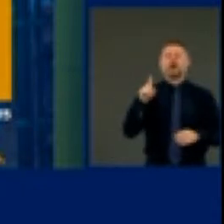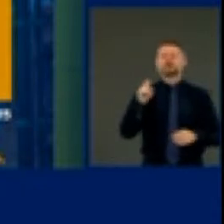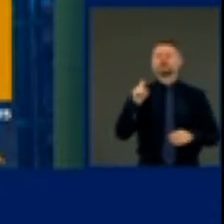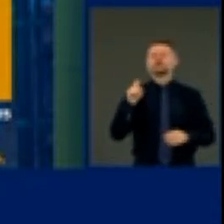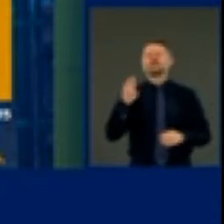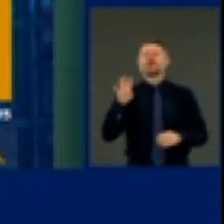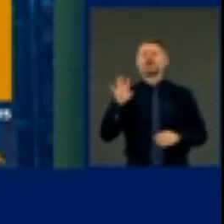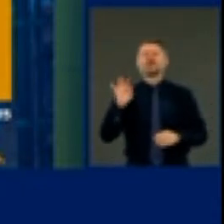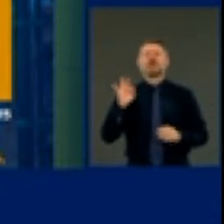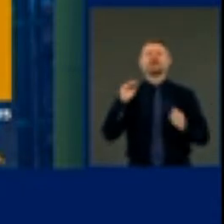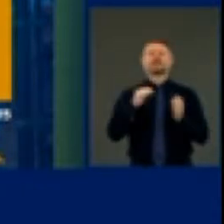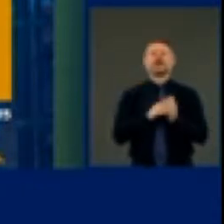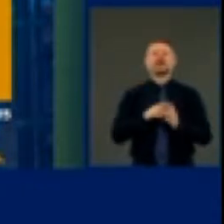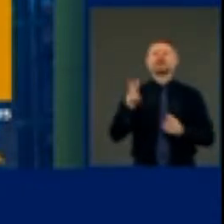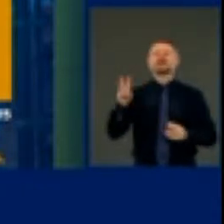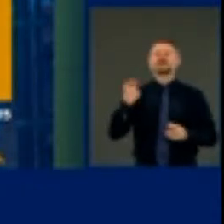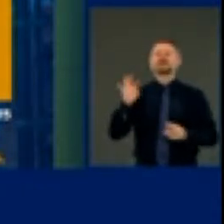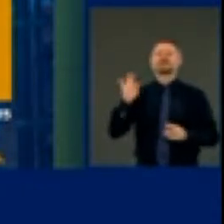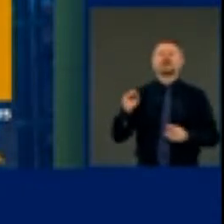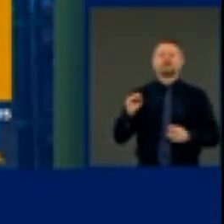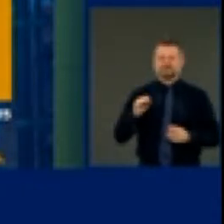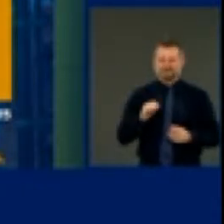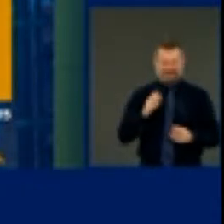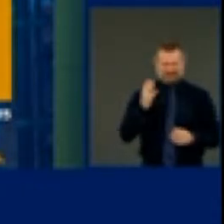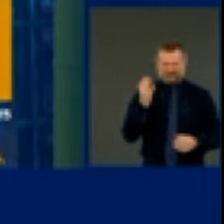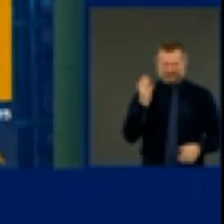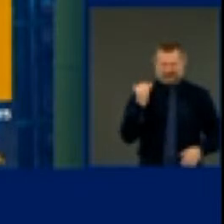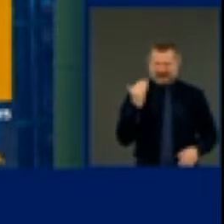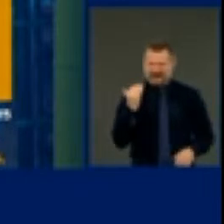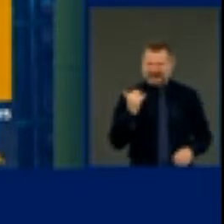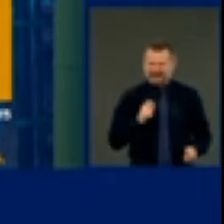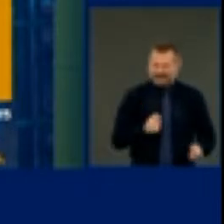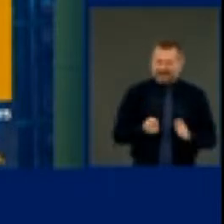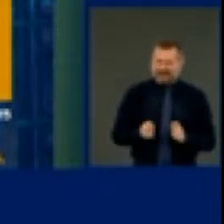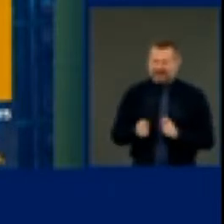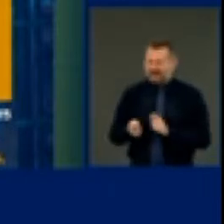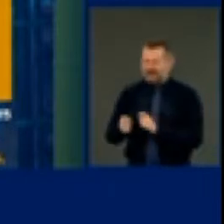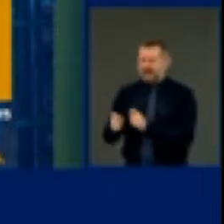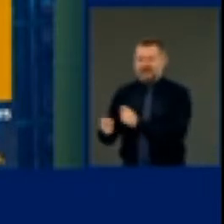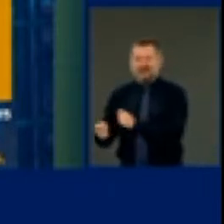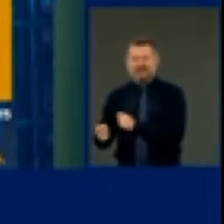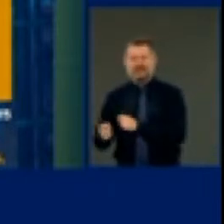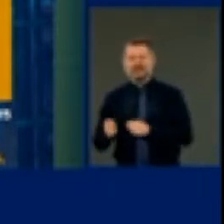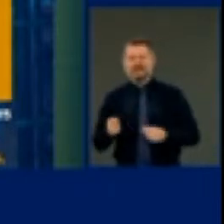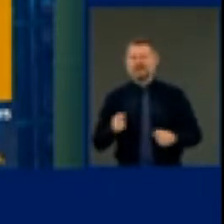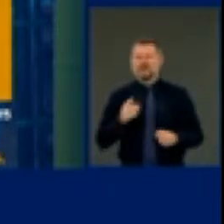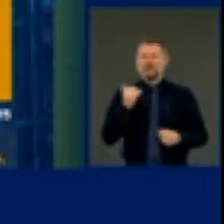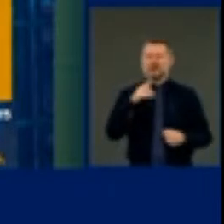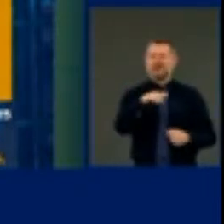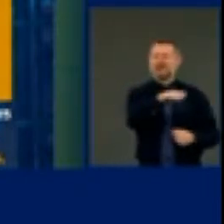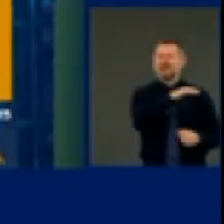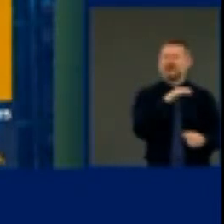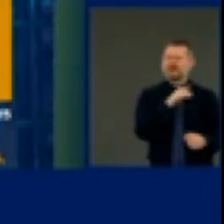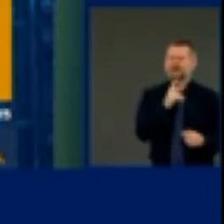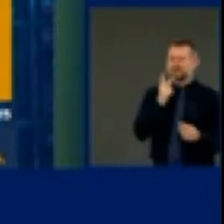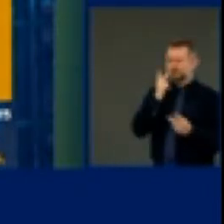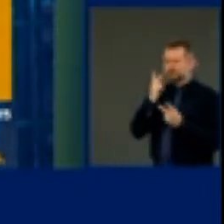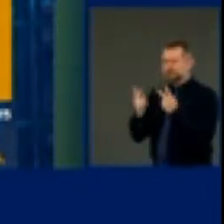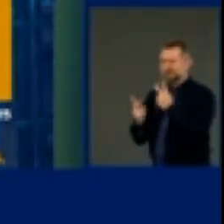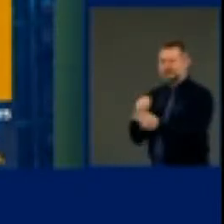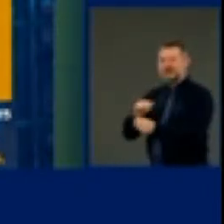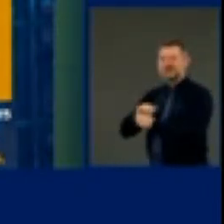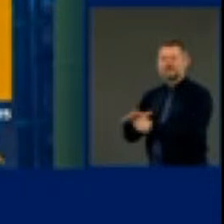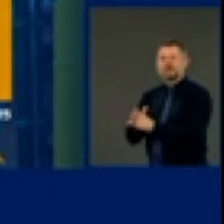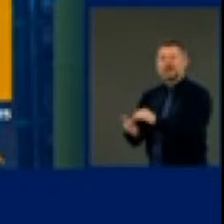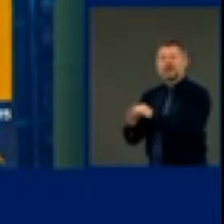149,000 deaths. Why? Because they're seeing the virus increase and